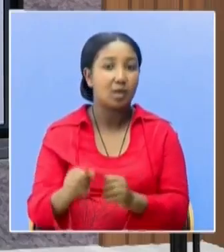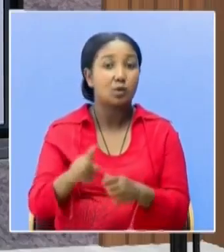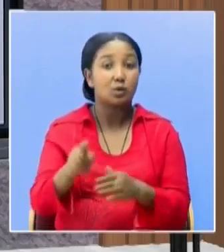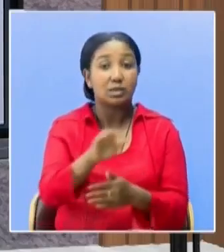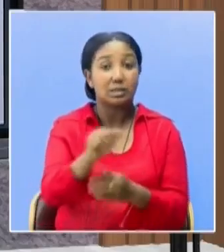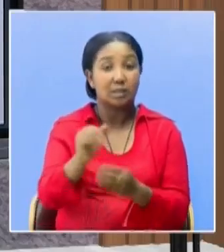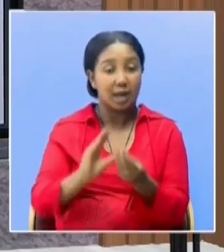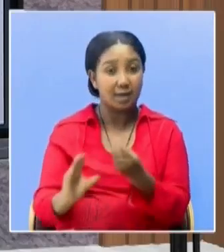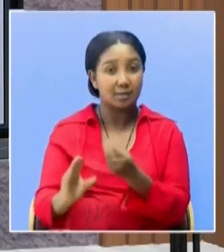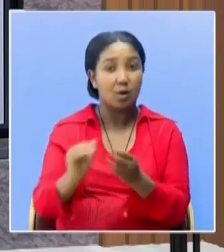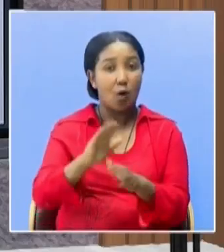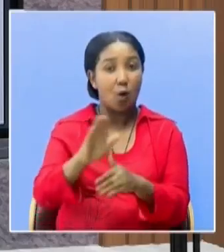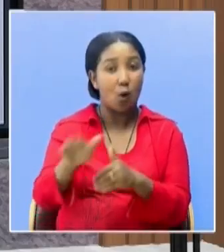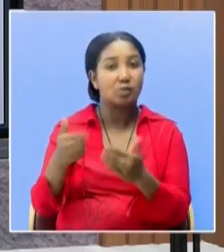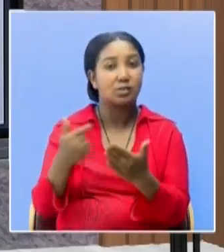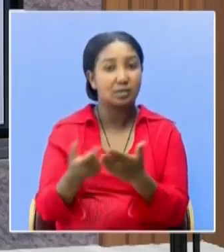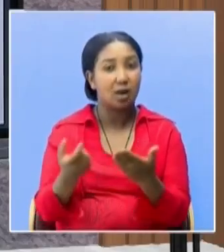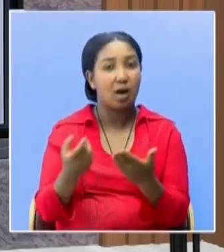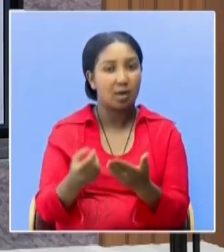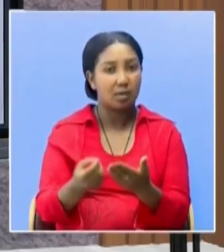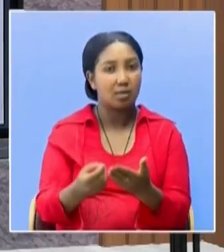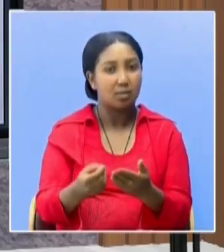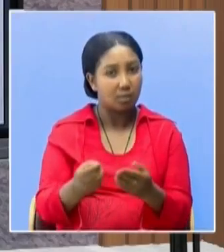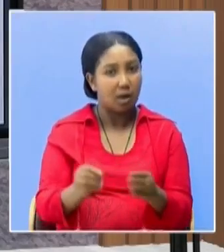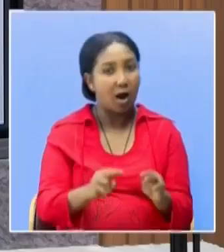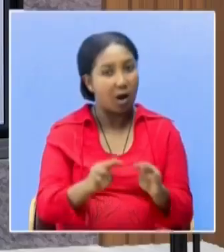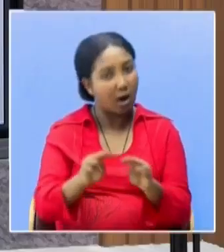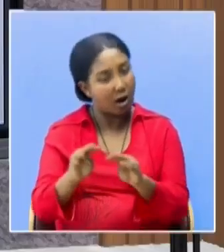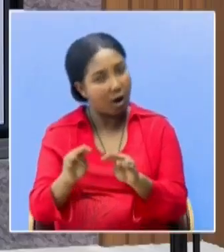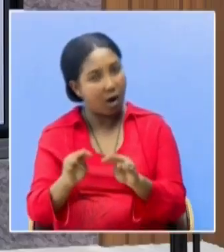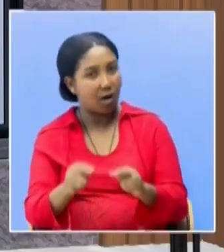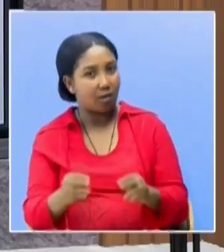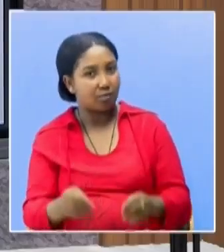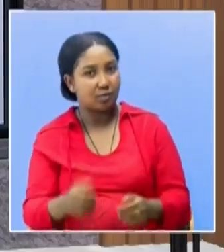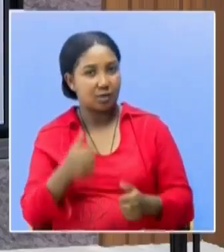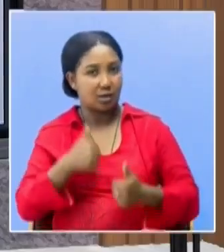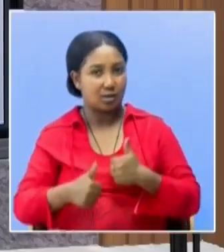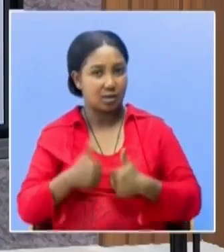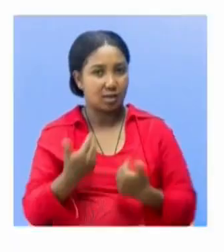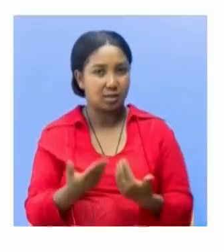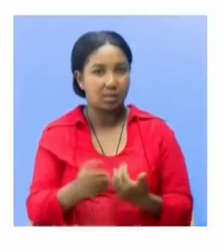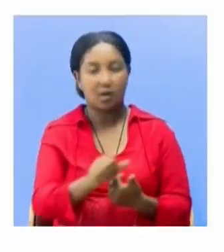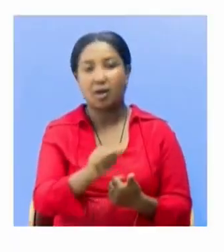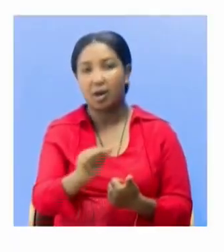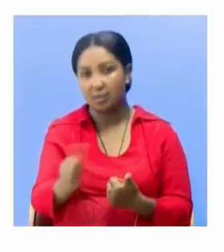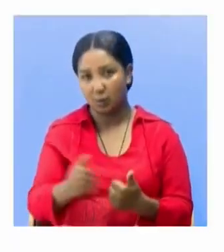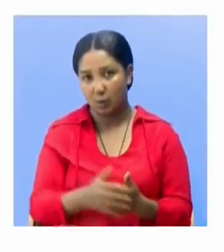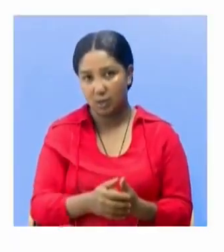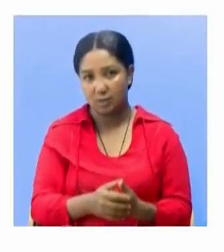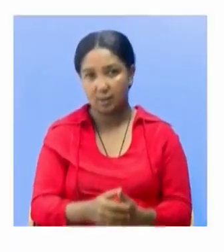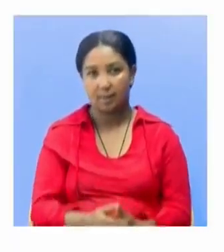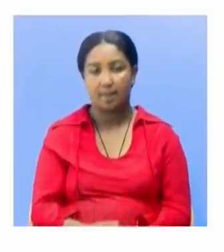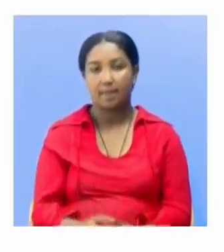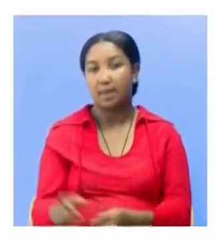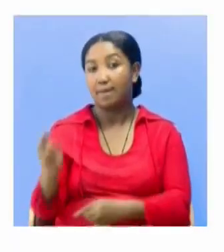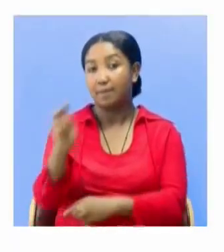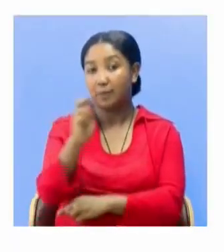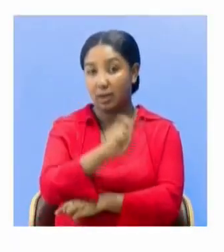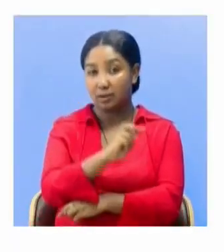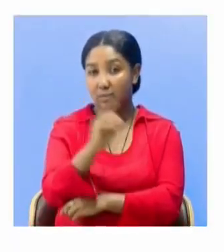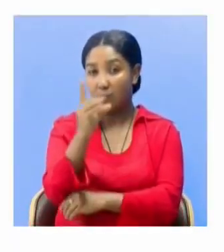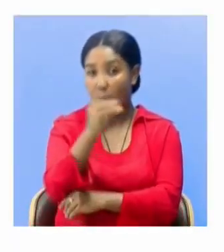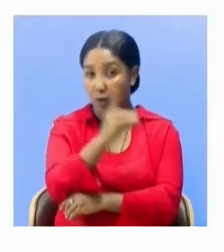such a case, all these are available in the part of what? Sender's address. The other one that is date. That is very